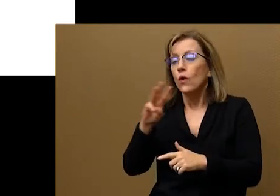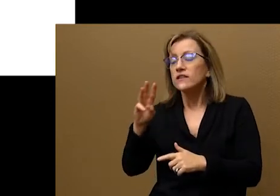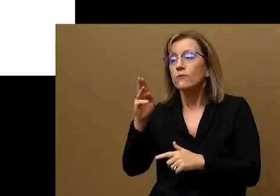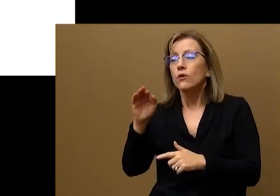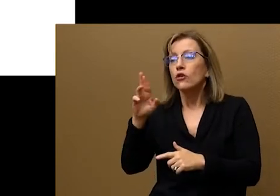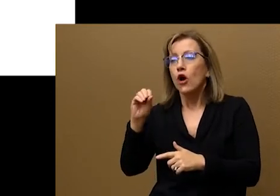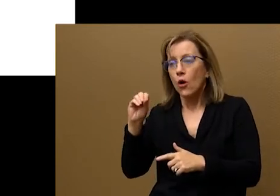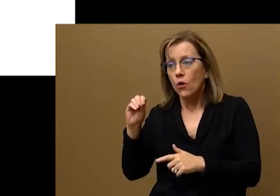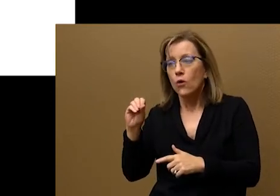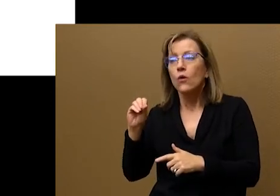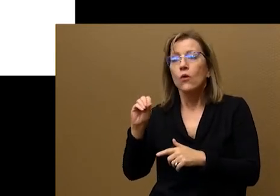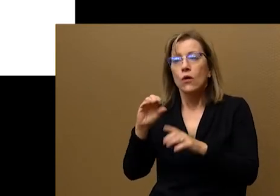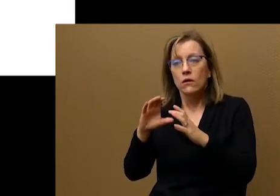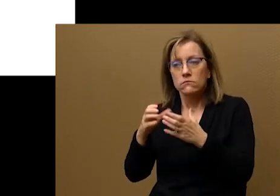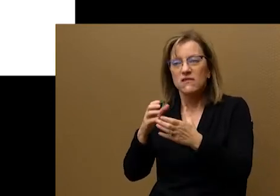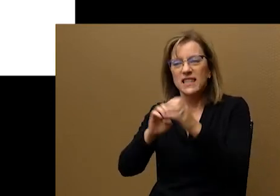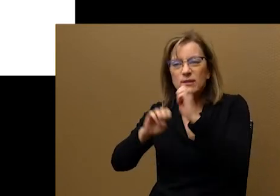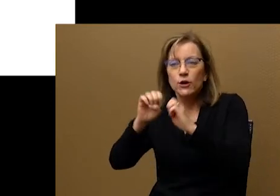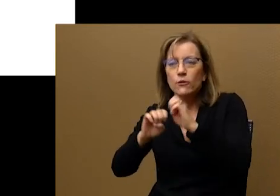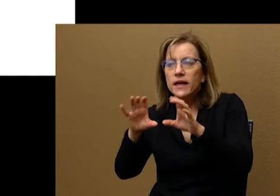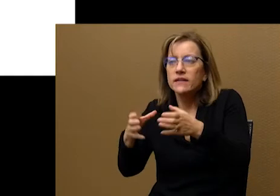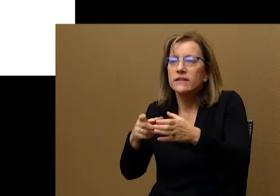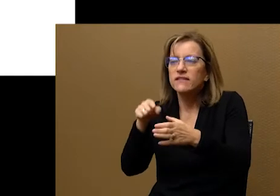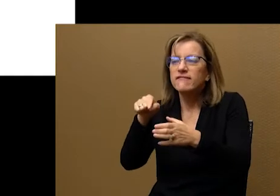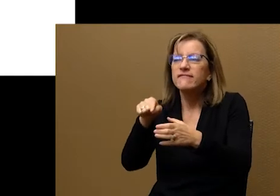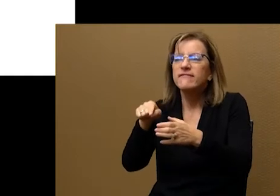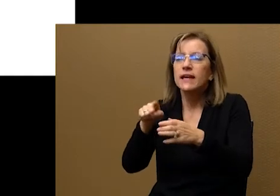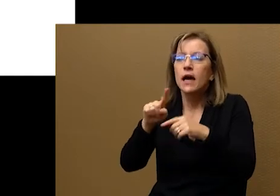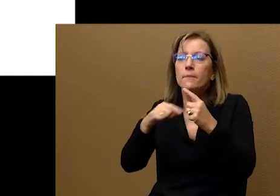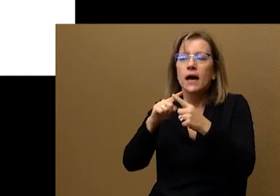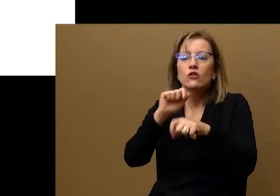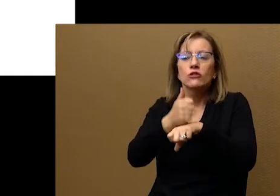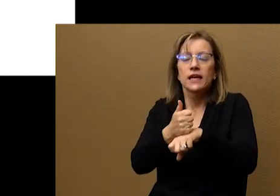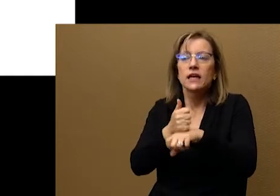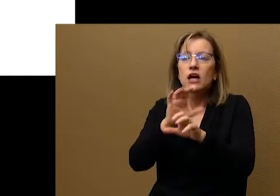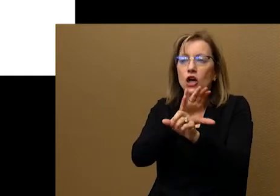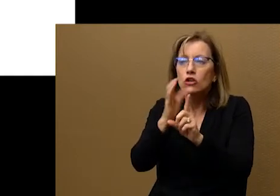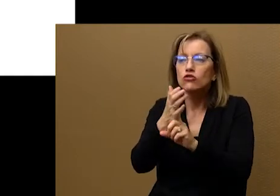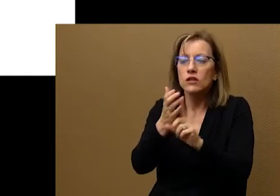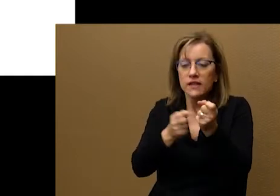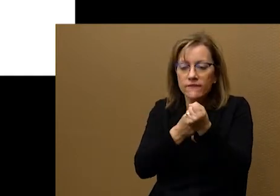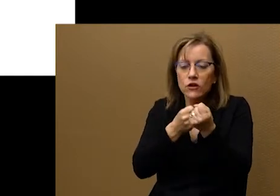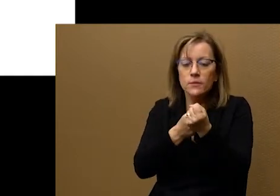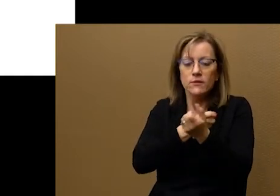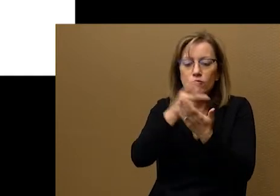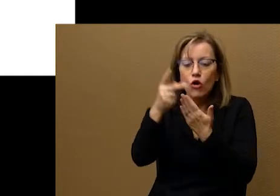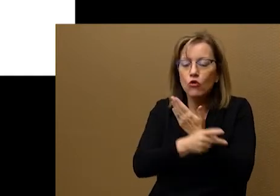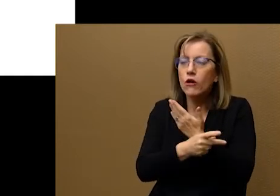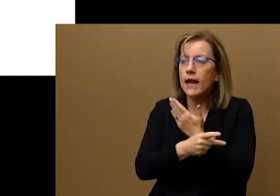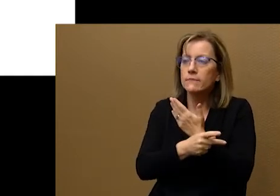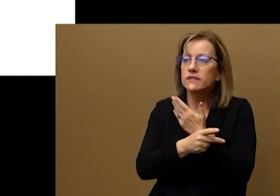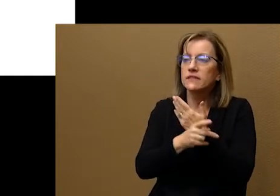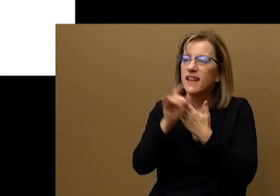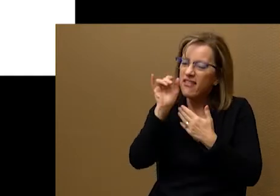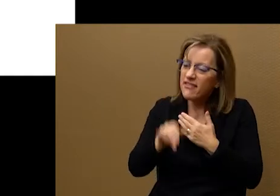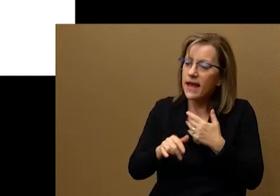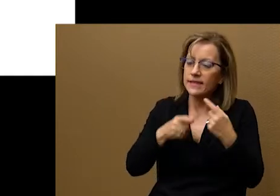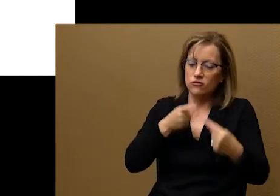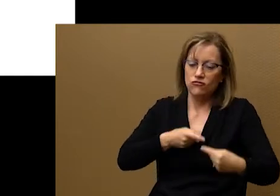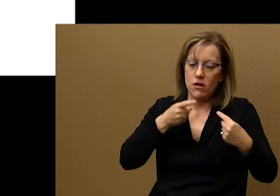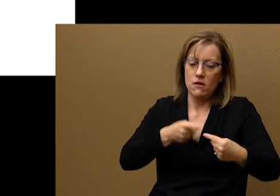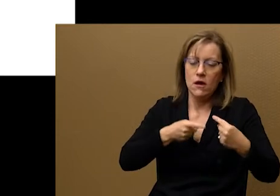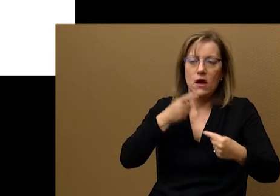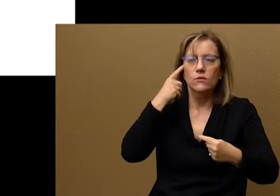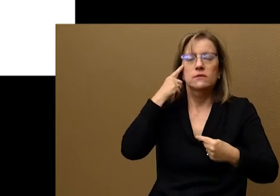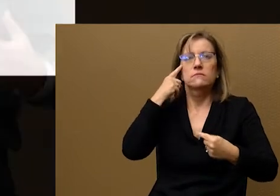that inpatient program, got into this book. And it's about creating culturally affirmative programs, mental health programs, and that